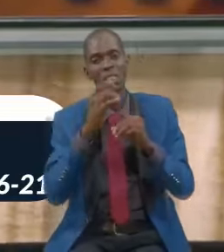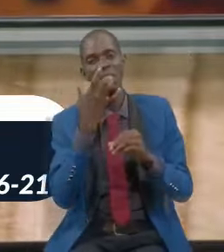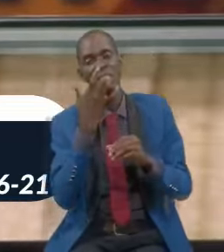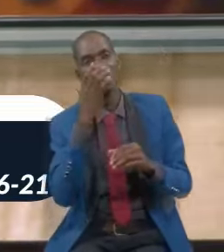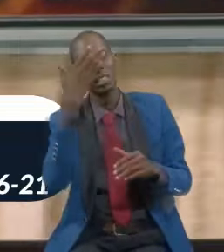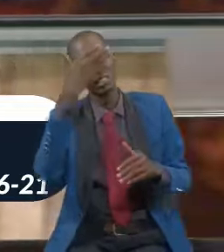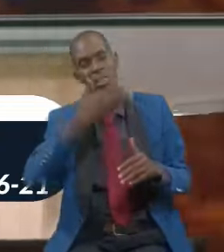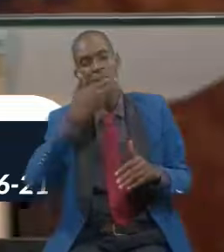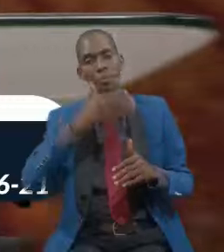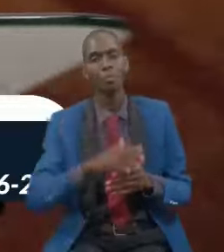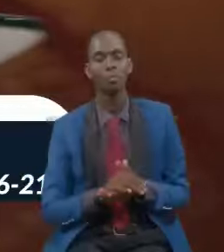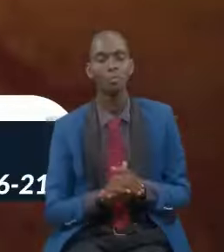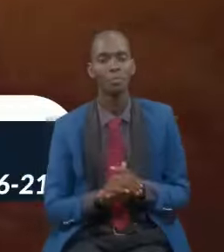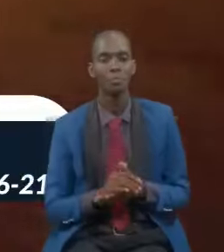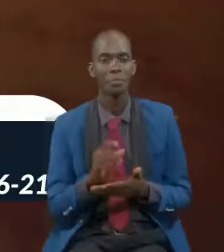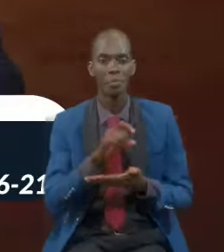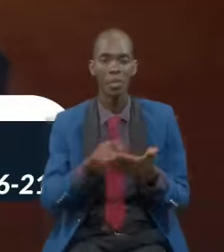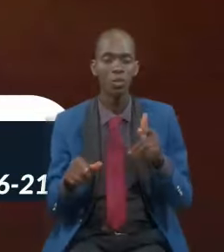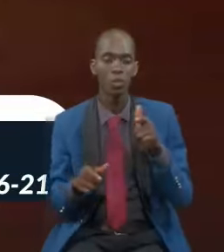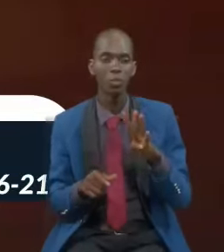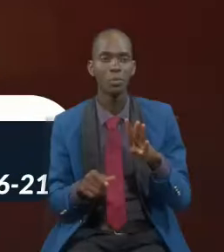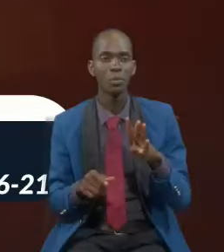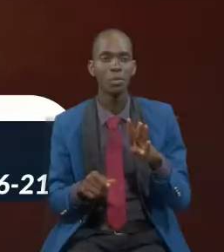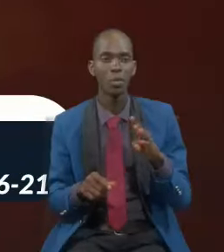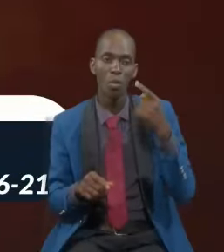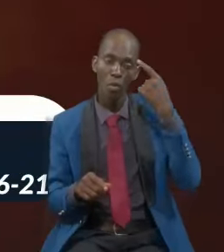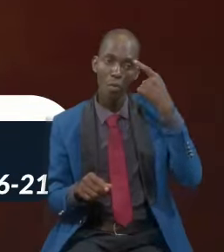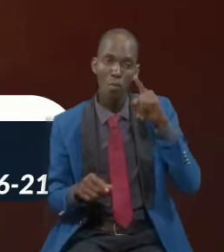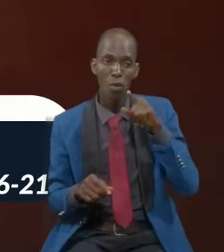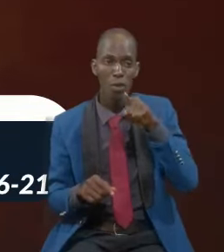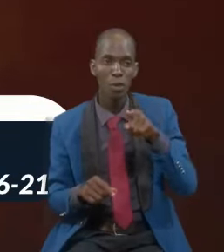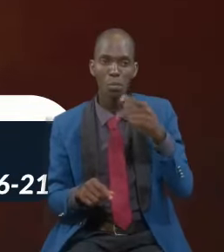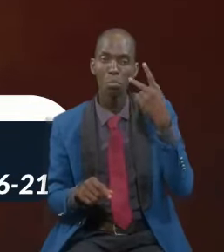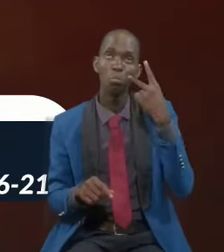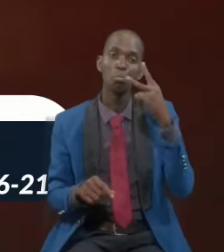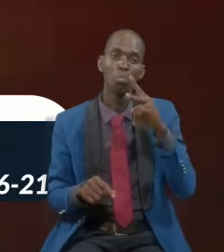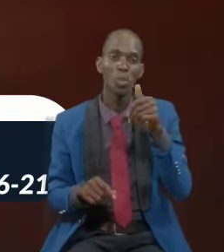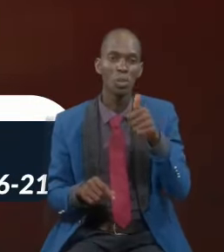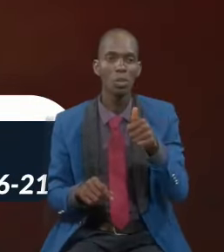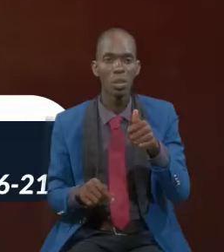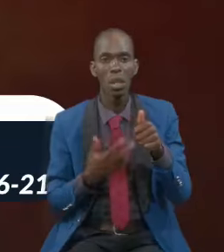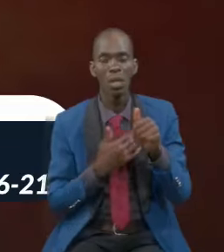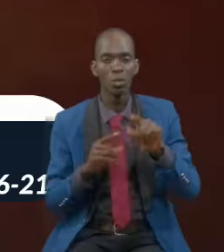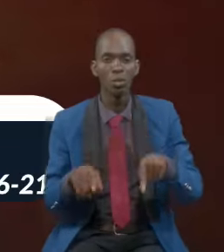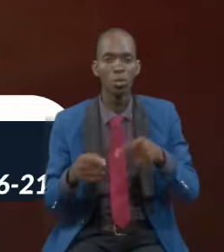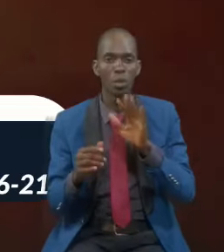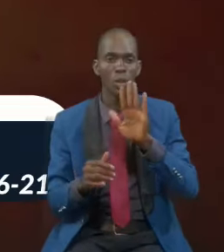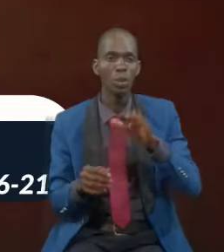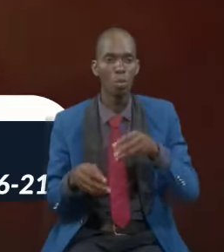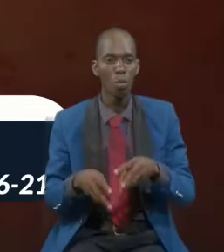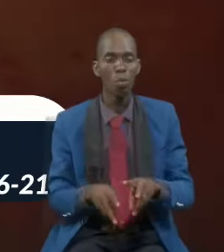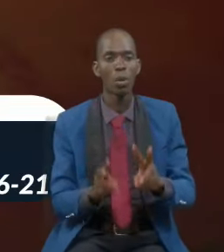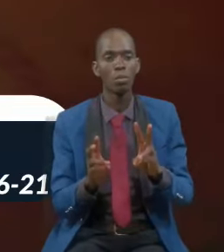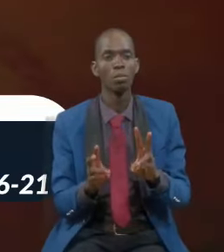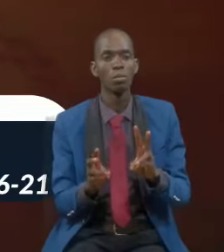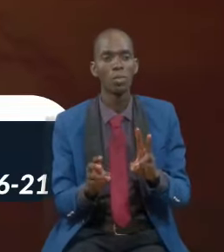24. In verse 24, it says, for he beholdeth himself and goeth his